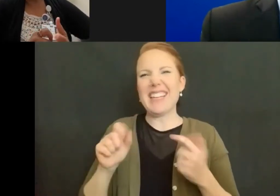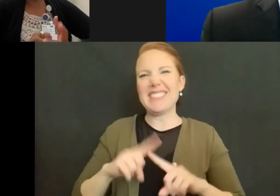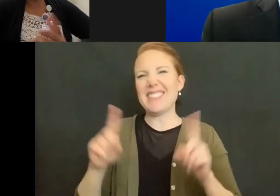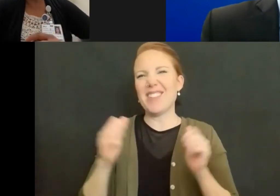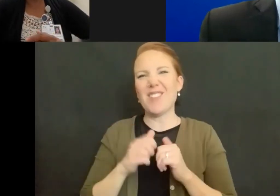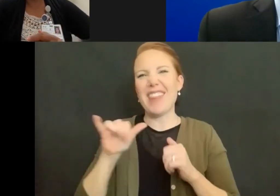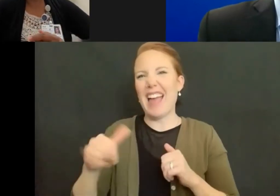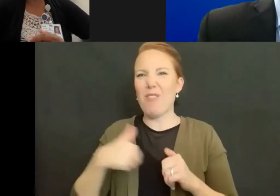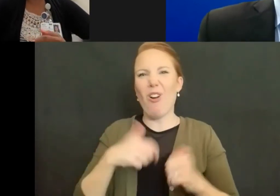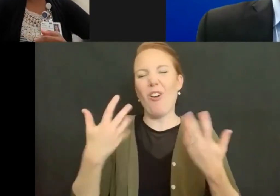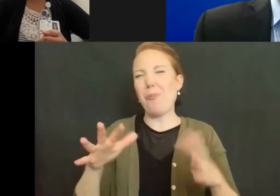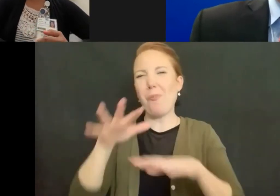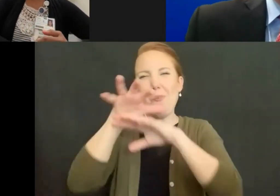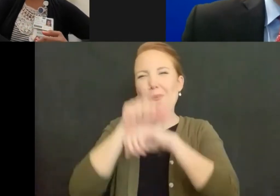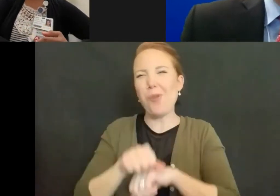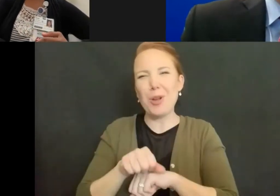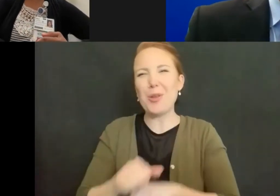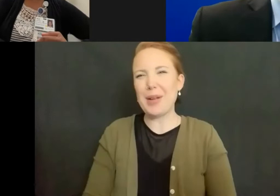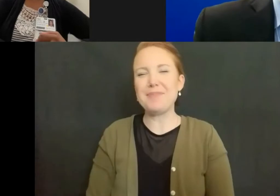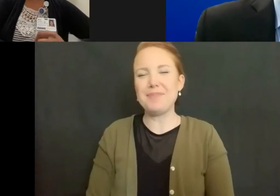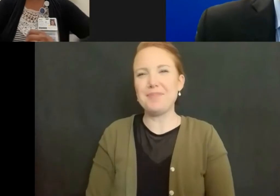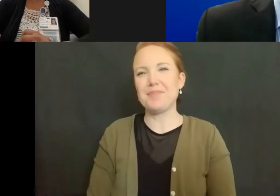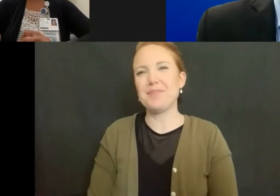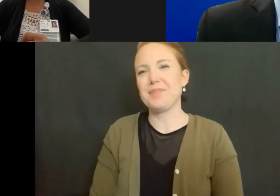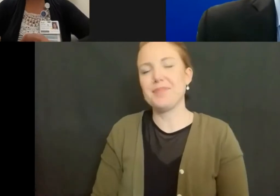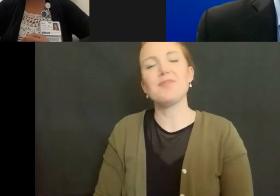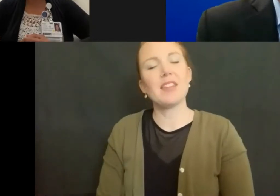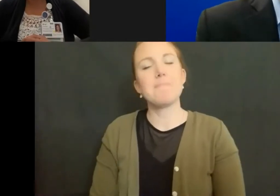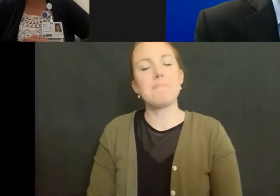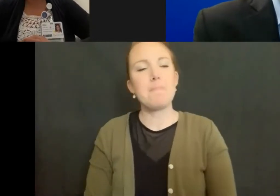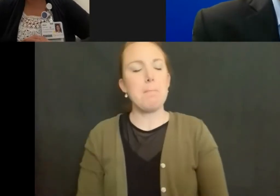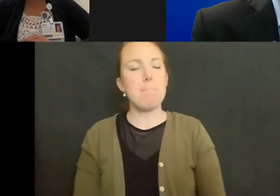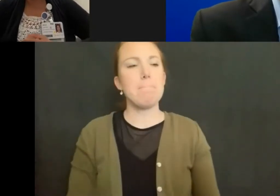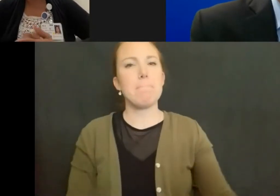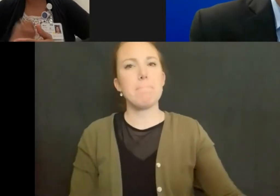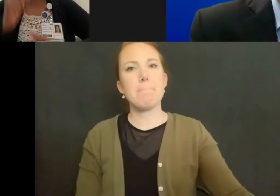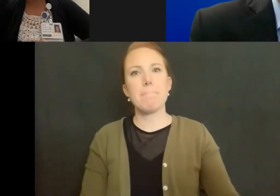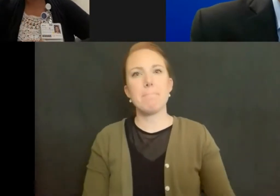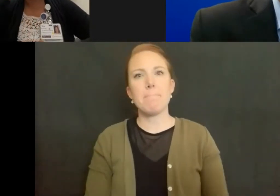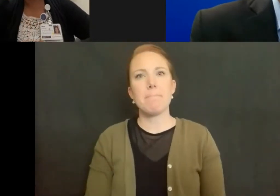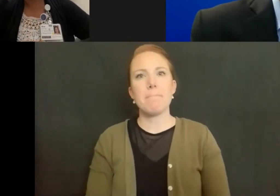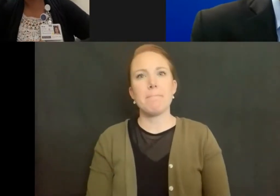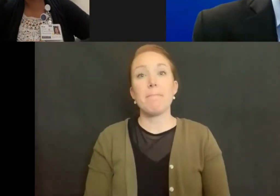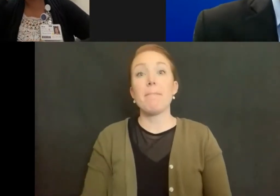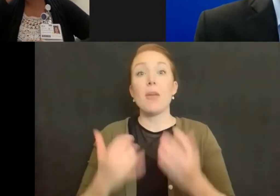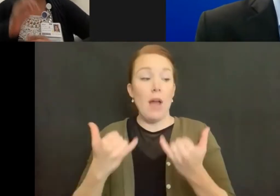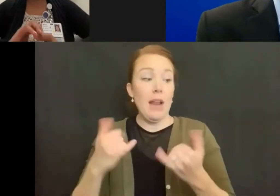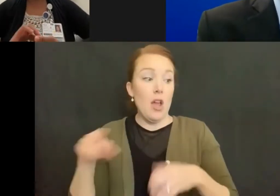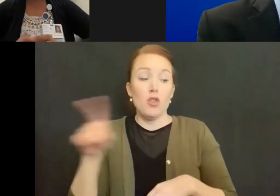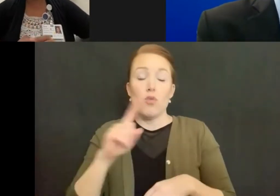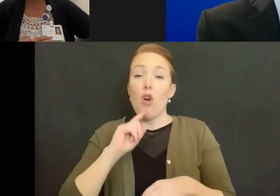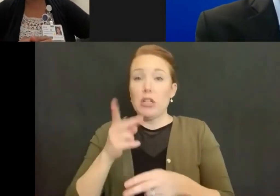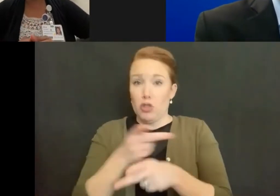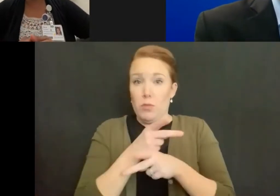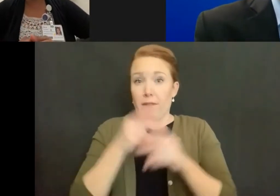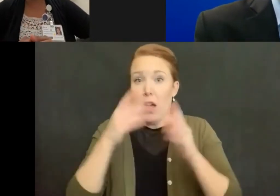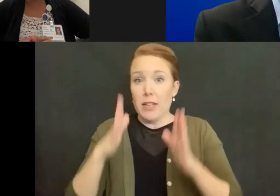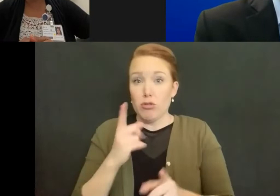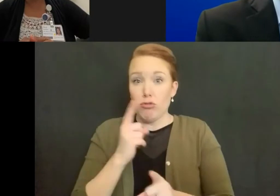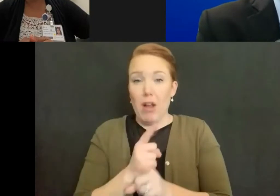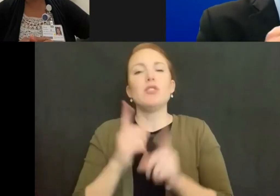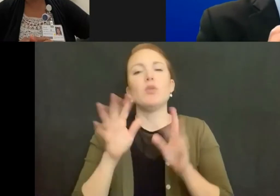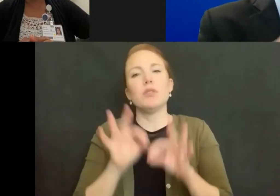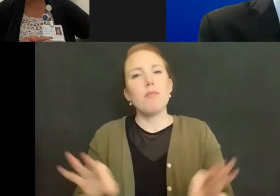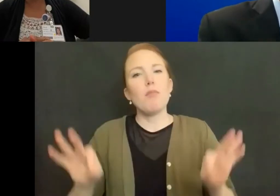more More workload. COVID. Yeah. Yeah. I also want right now you're a supervisor, right? So it's important that students